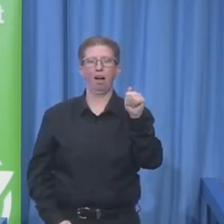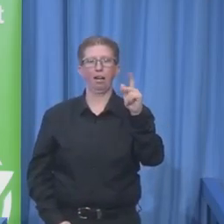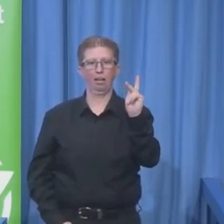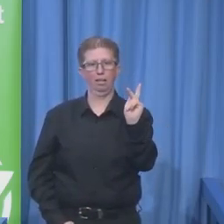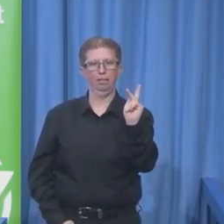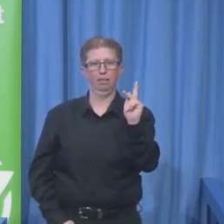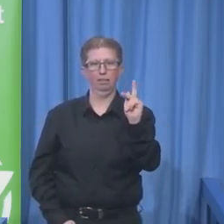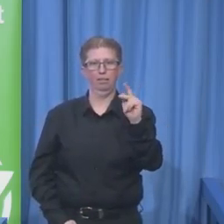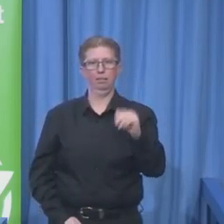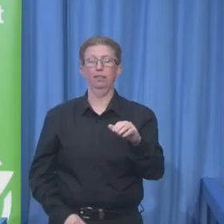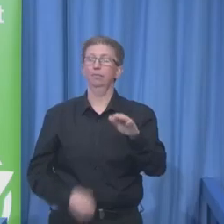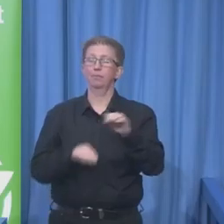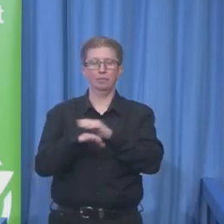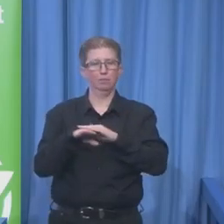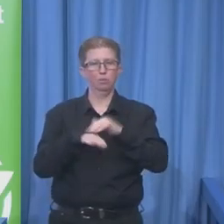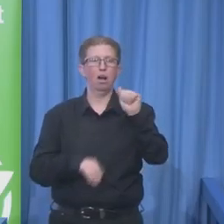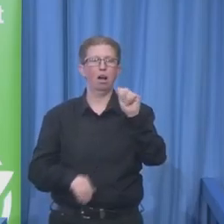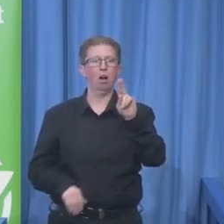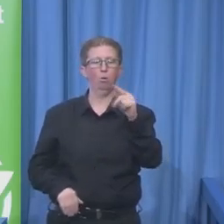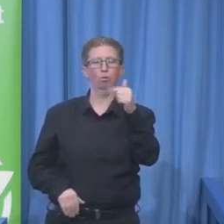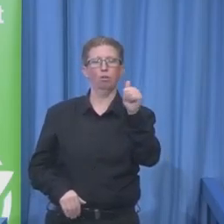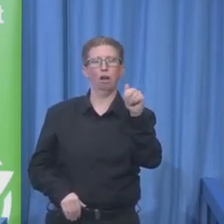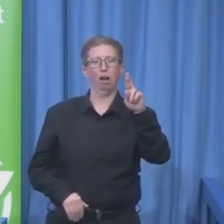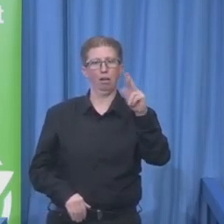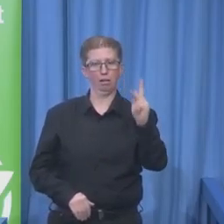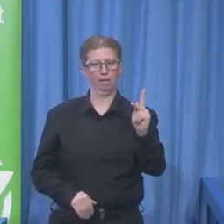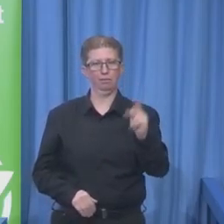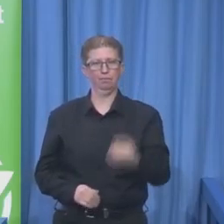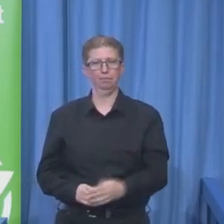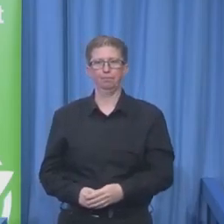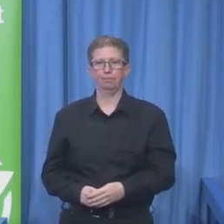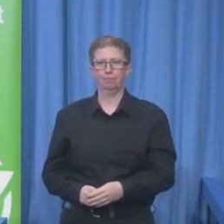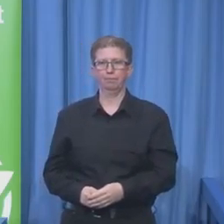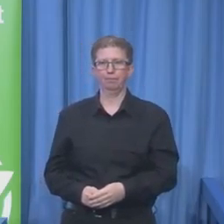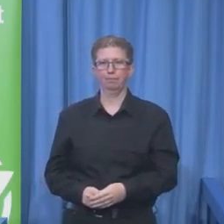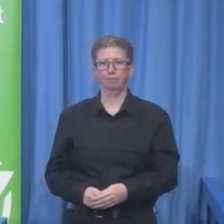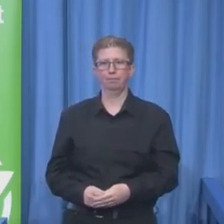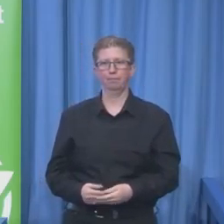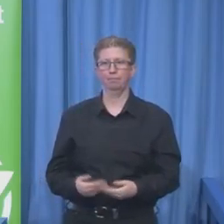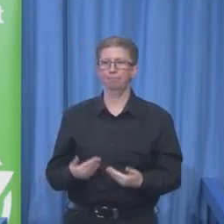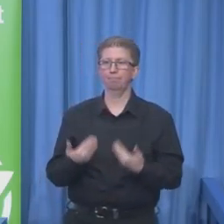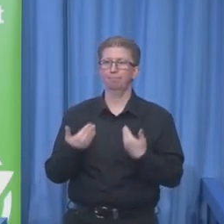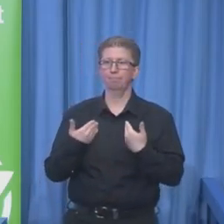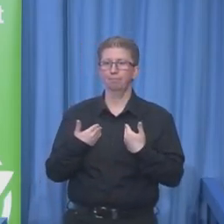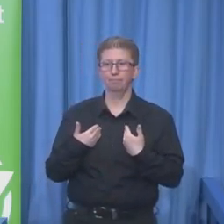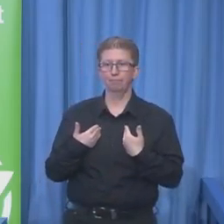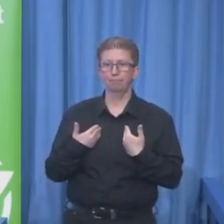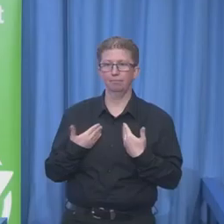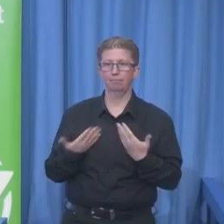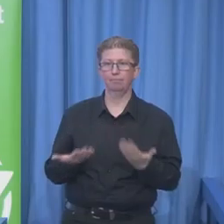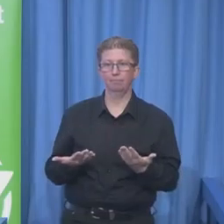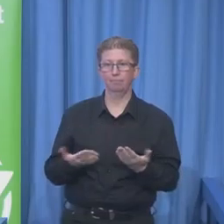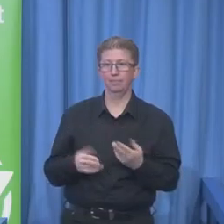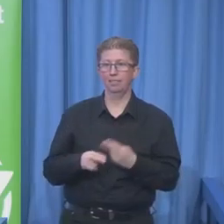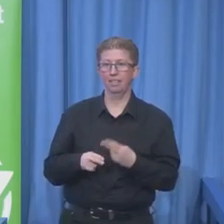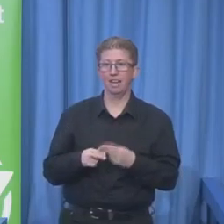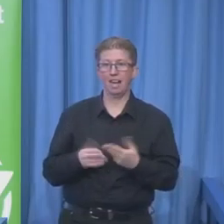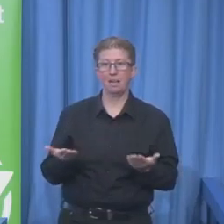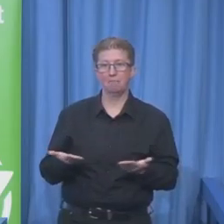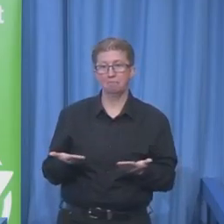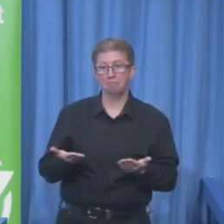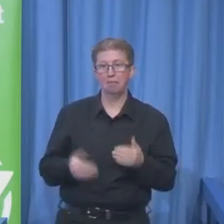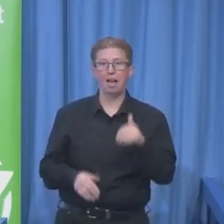Good afternoon. My name is Karin Astecker. My colleague Alfred Leitner and I will represent Lebenshilfe Salzburg, which is an Austrian